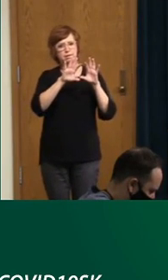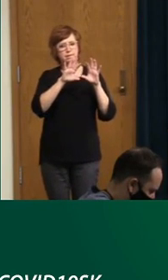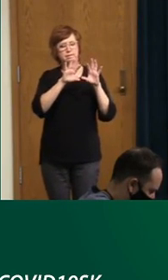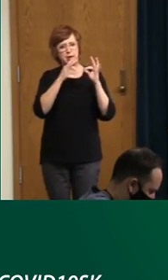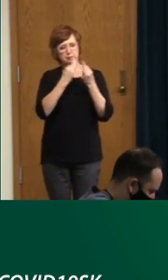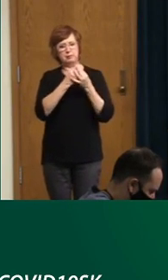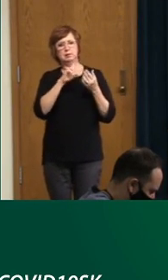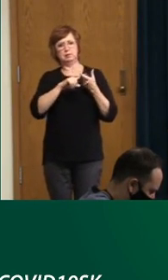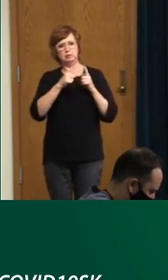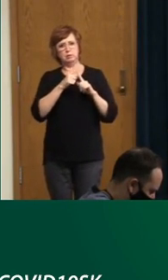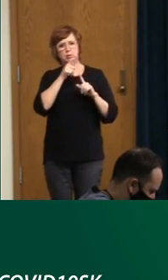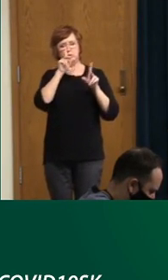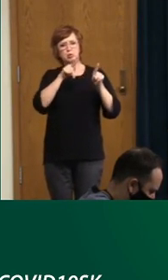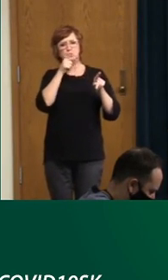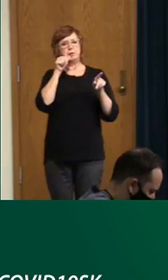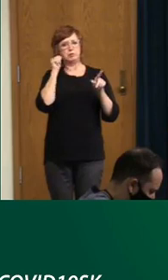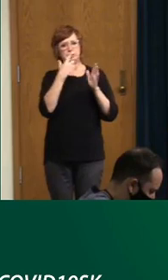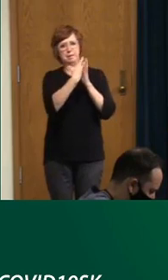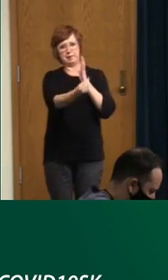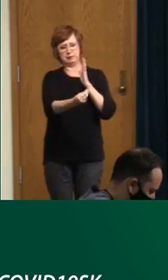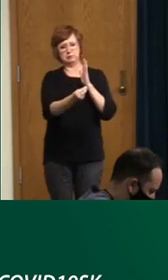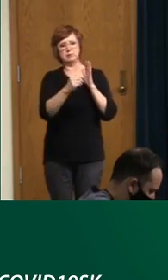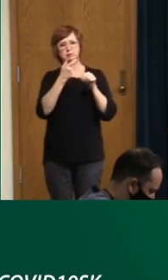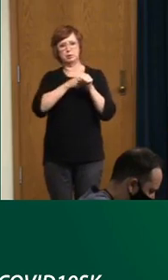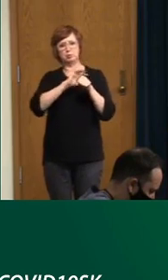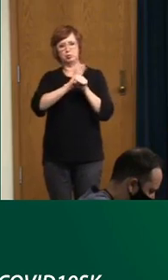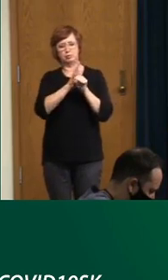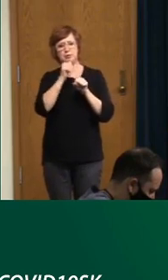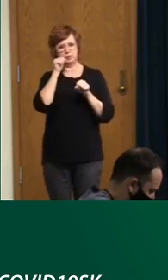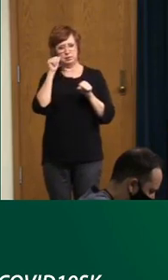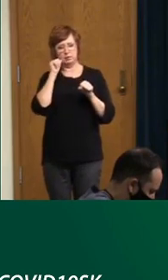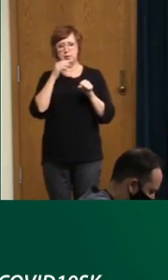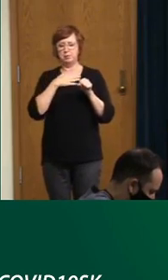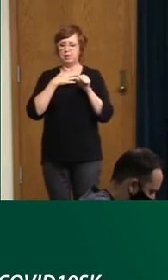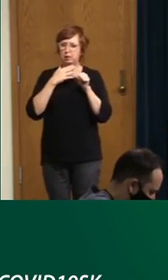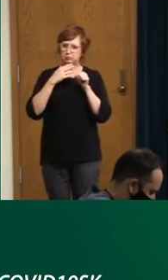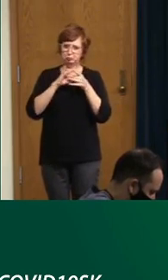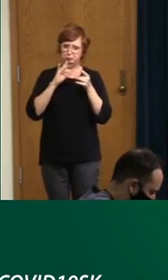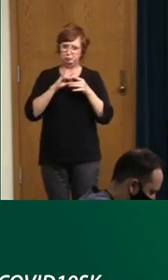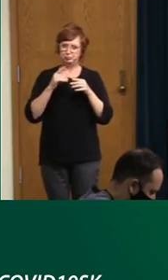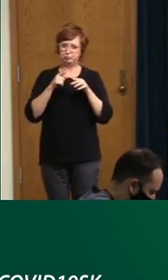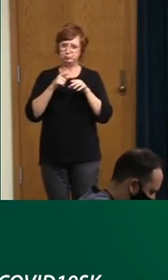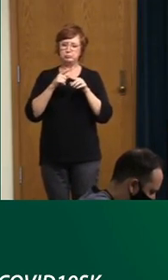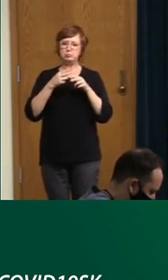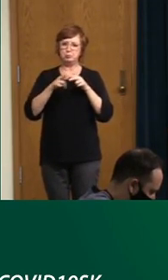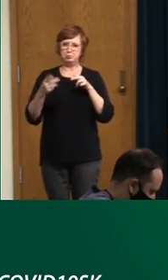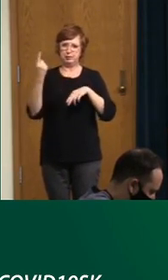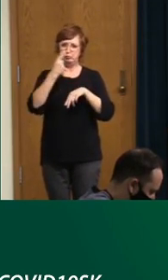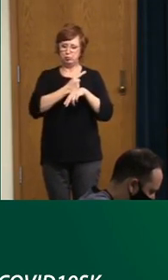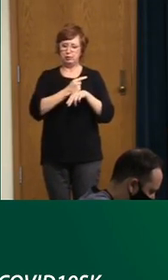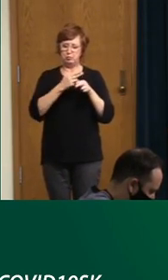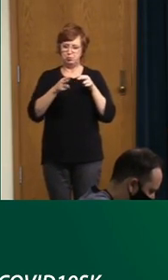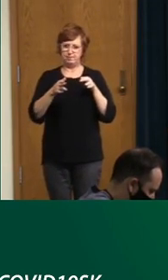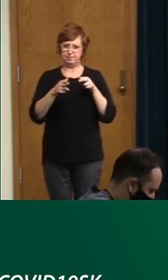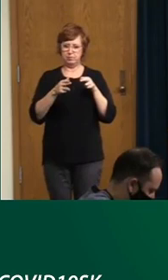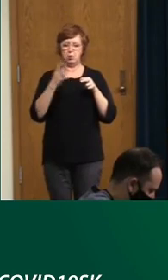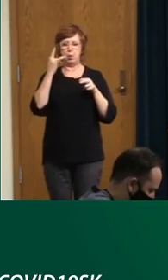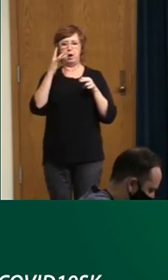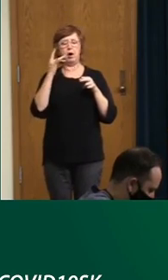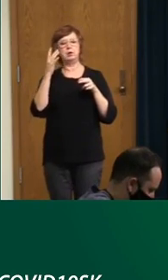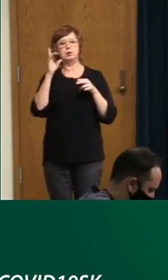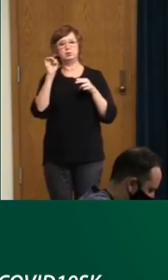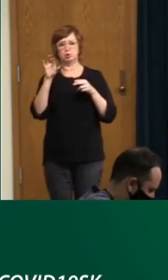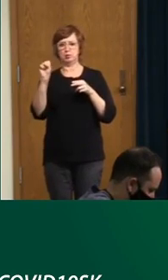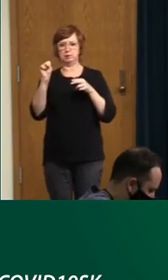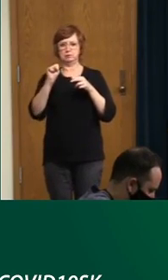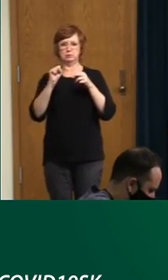lost yesterday to COVID-19. I'm going to keep my remarks fairly brief today. As I know, Dr. Shahab